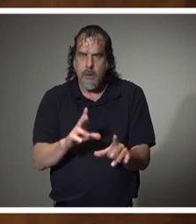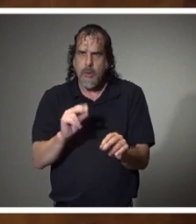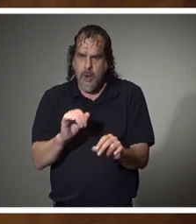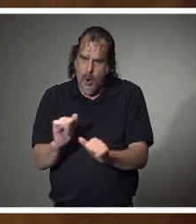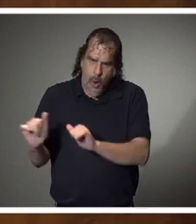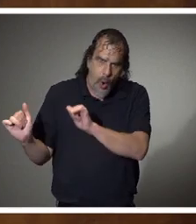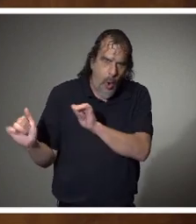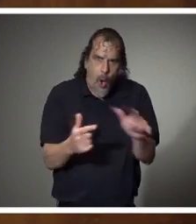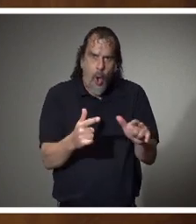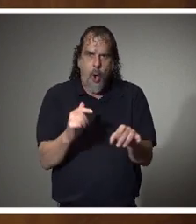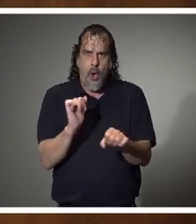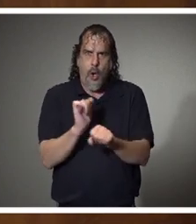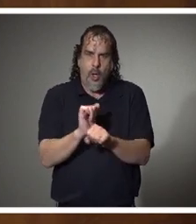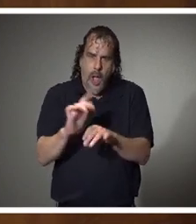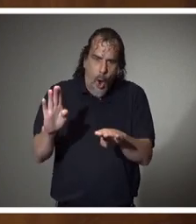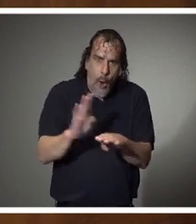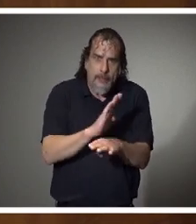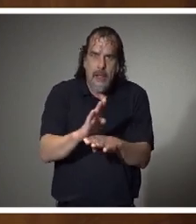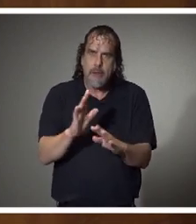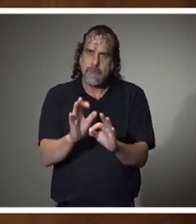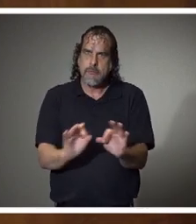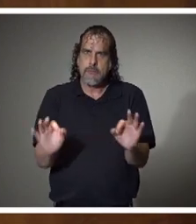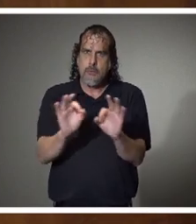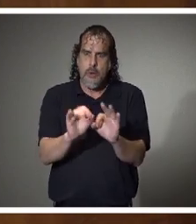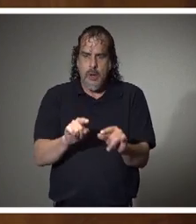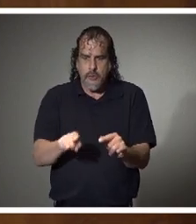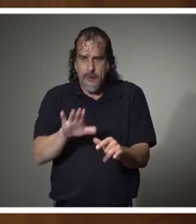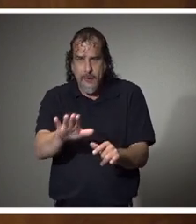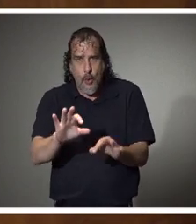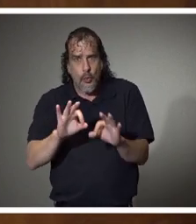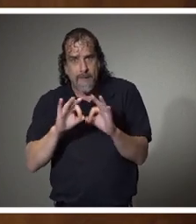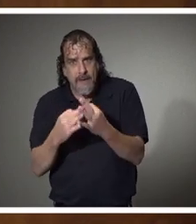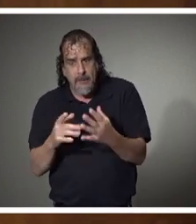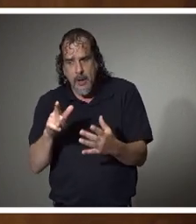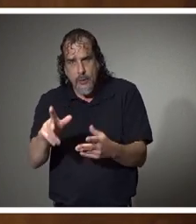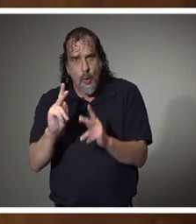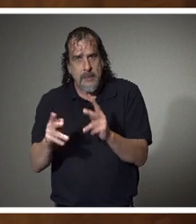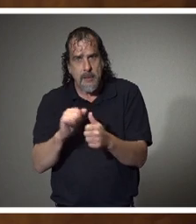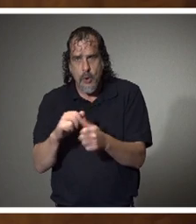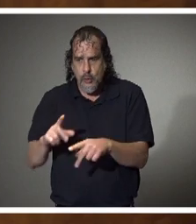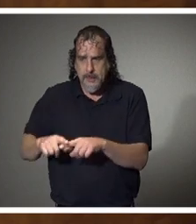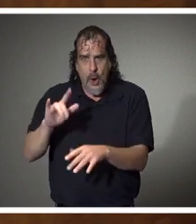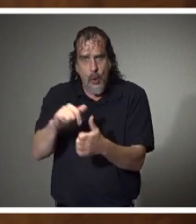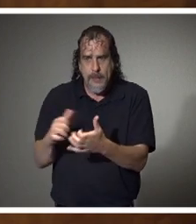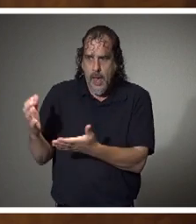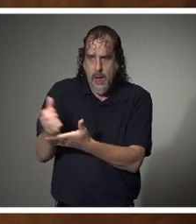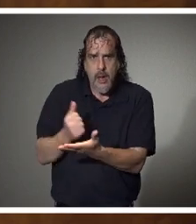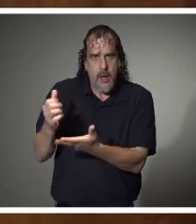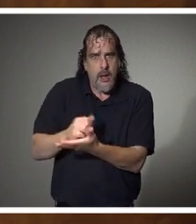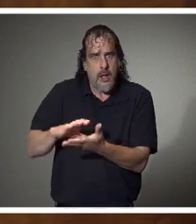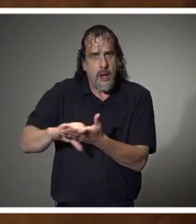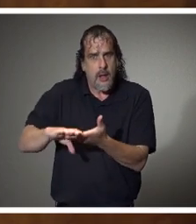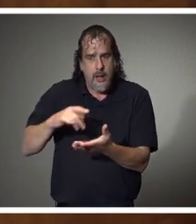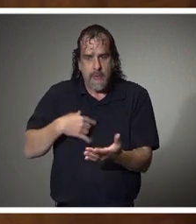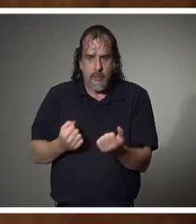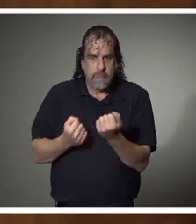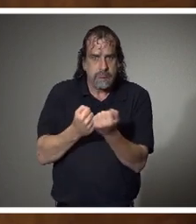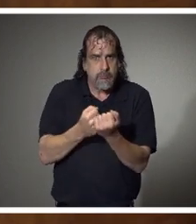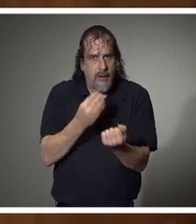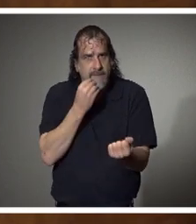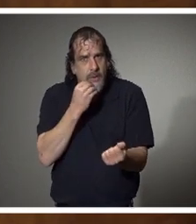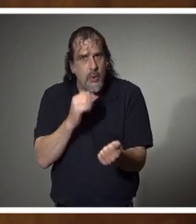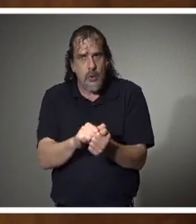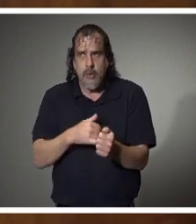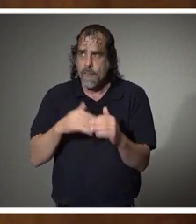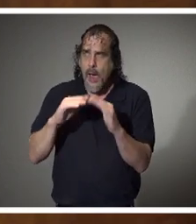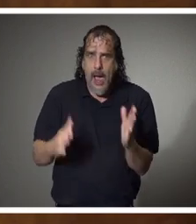job is essential to the worker and his or her family who depend on its paycheck for food, for supplies, and